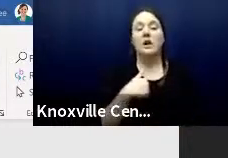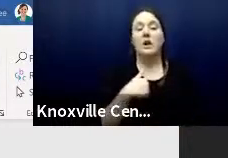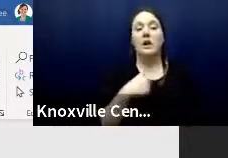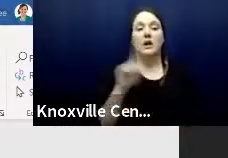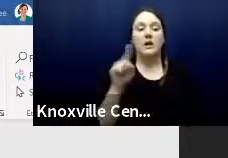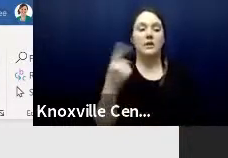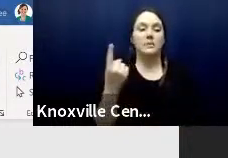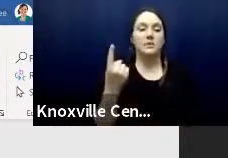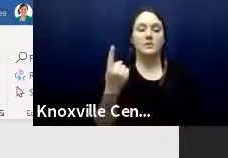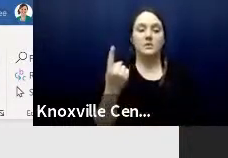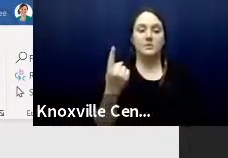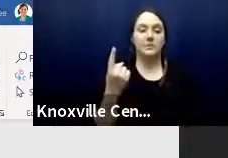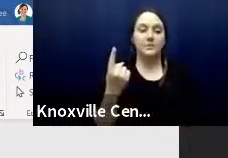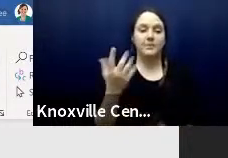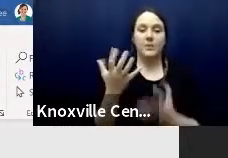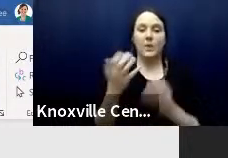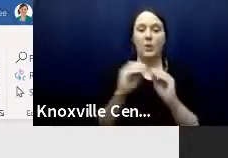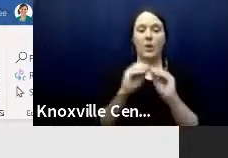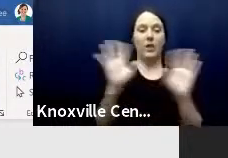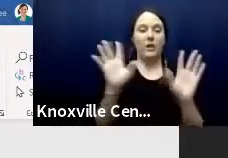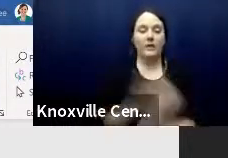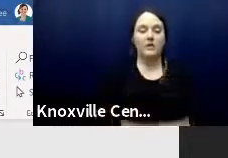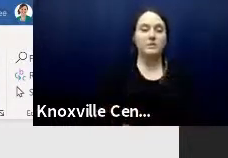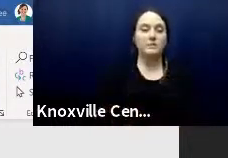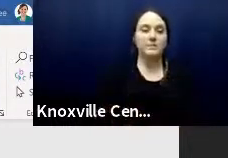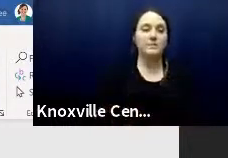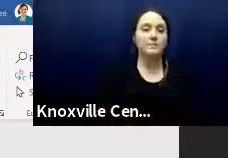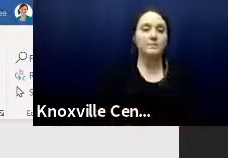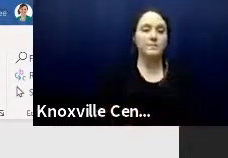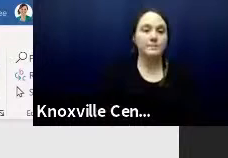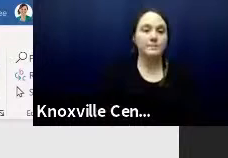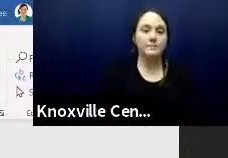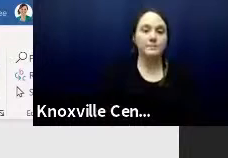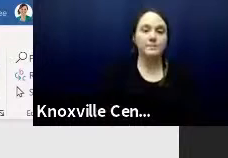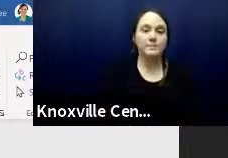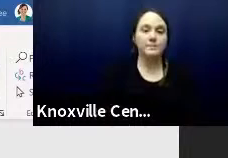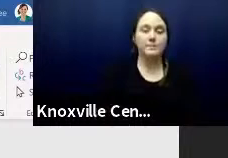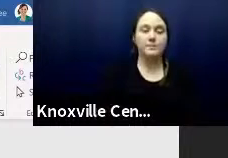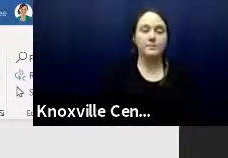just wanting clarification.